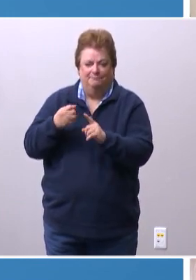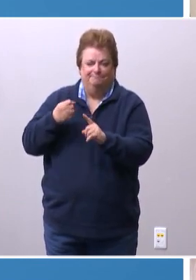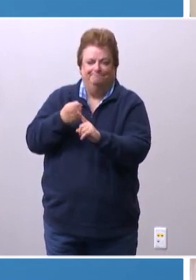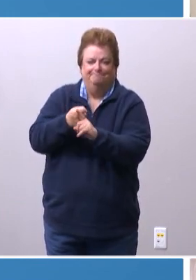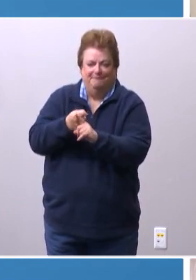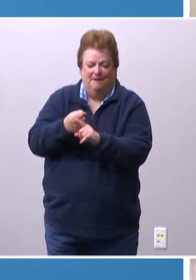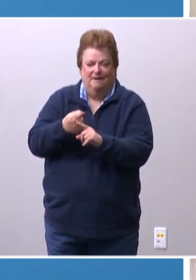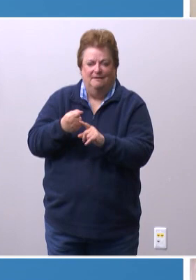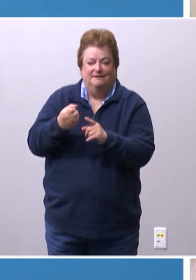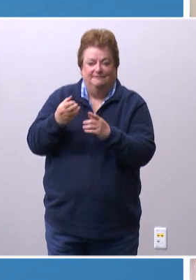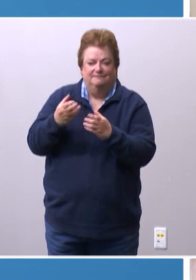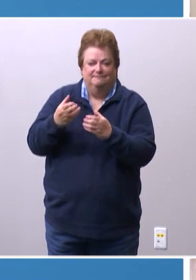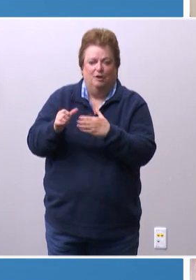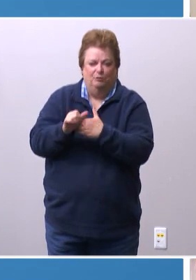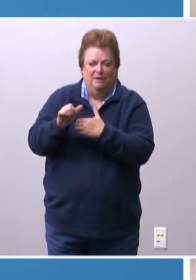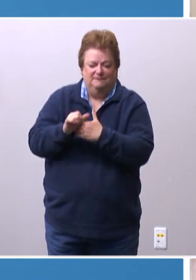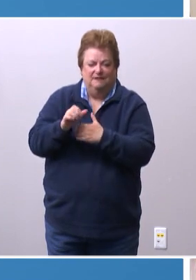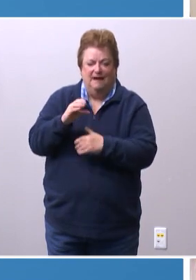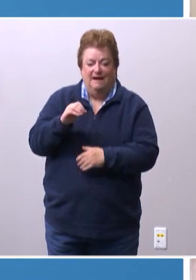are at